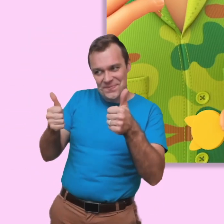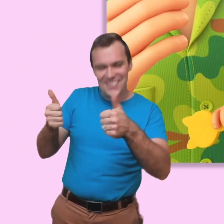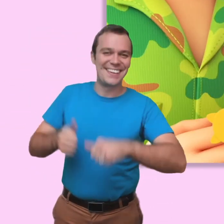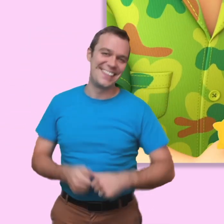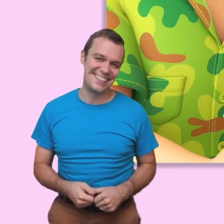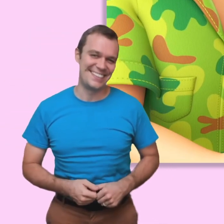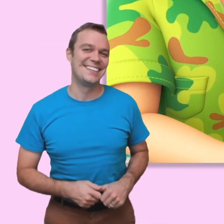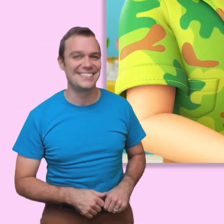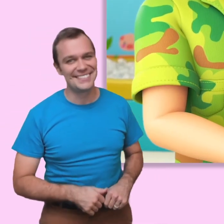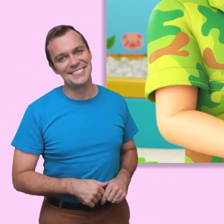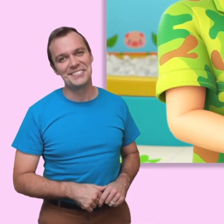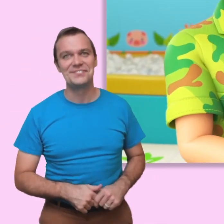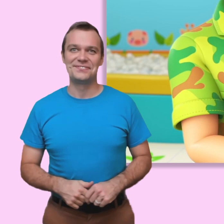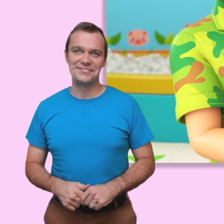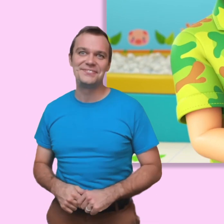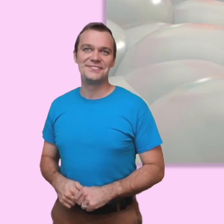Yay!